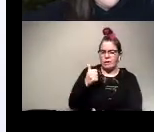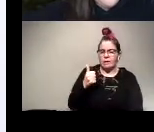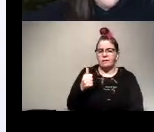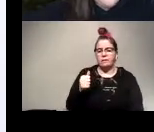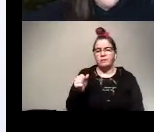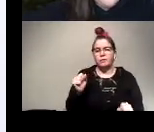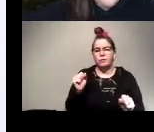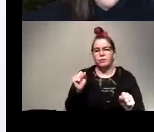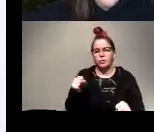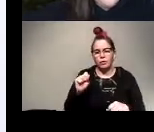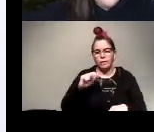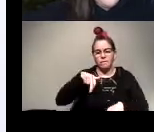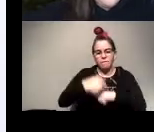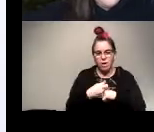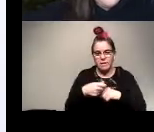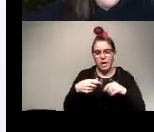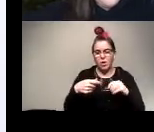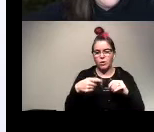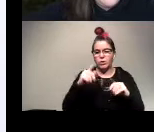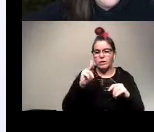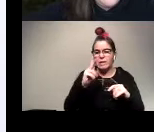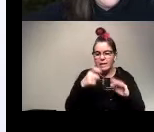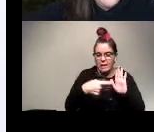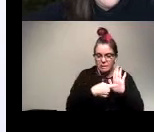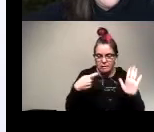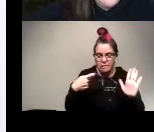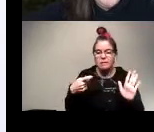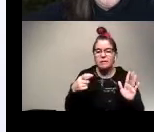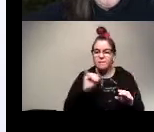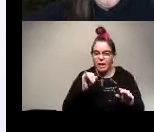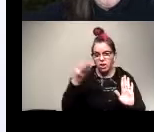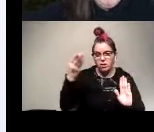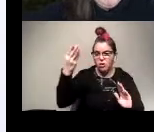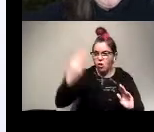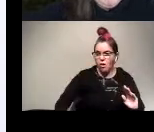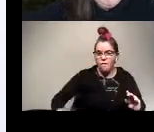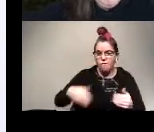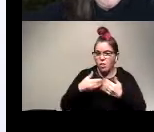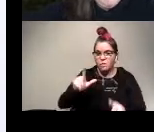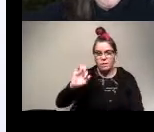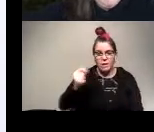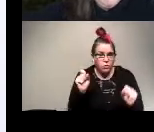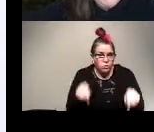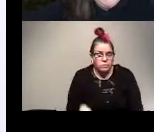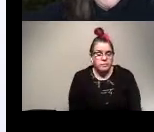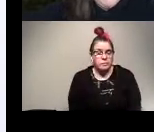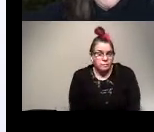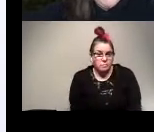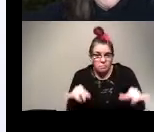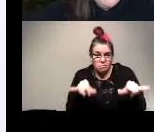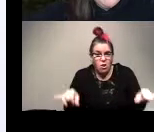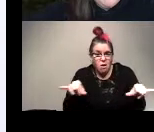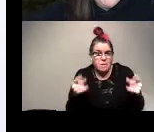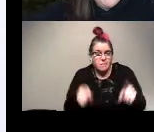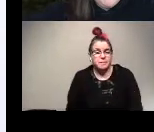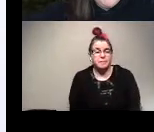fall down and skin your knee and get an infection and lose your leg. This was relatively common.